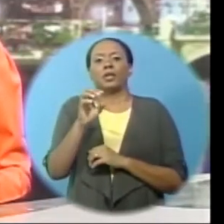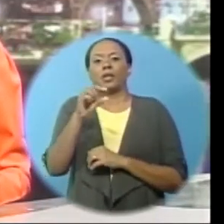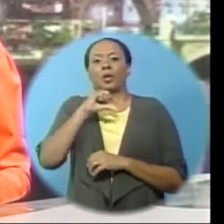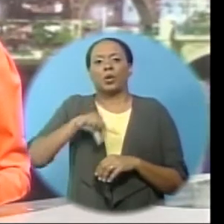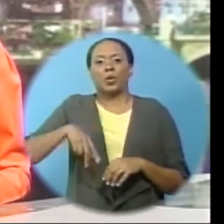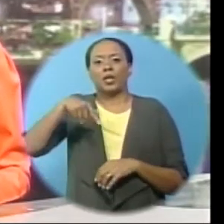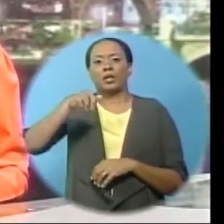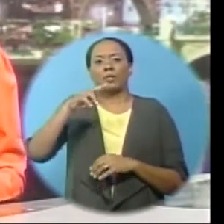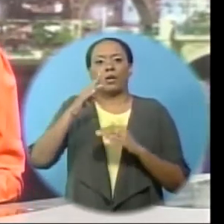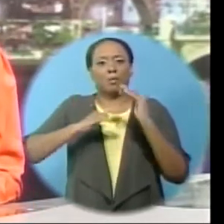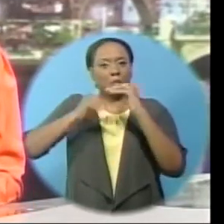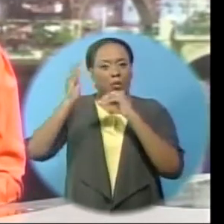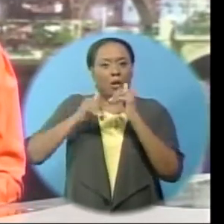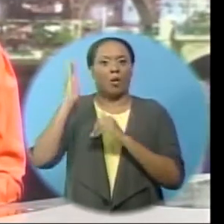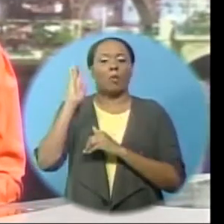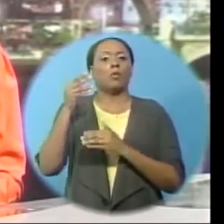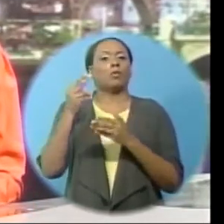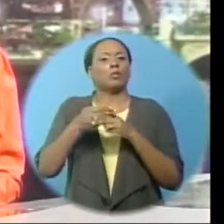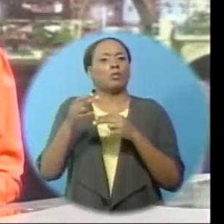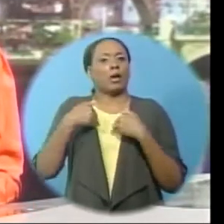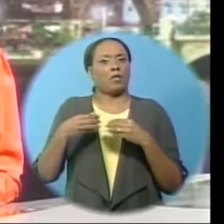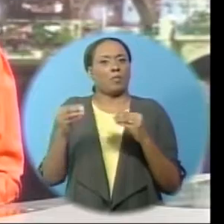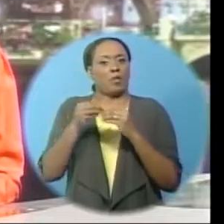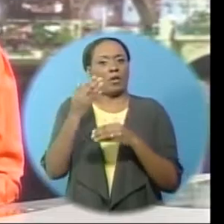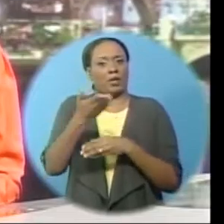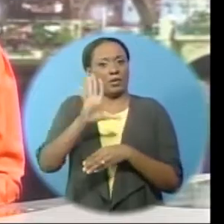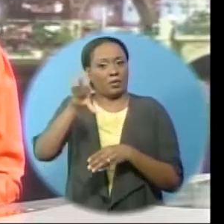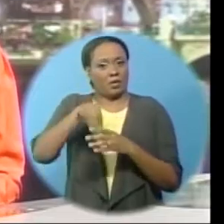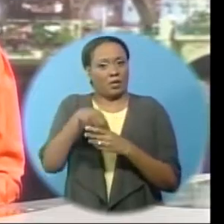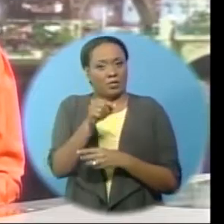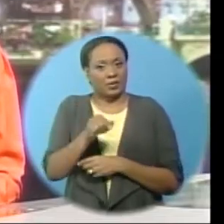Park buildings will benefit from regular maintenance.